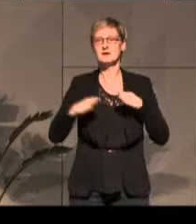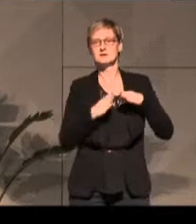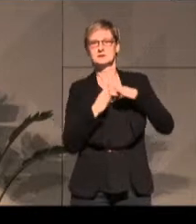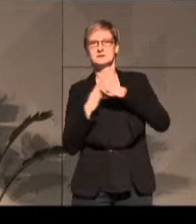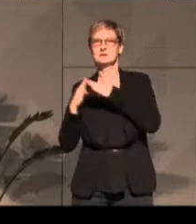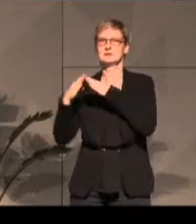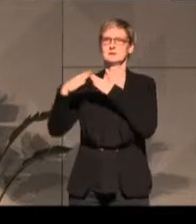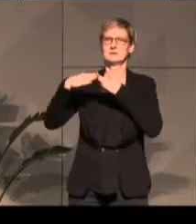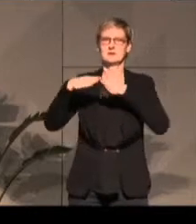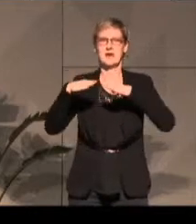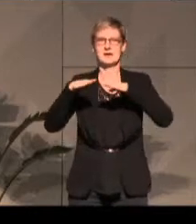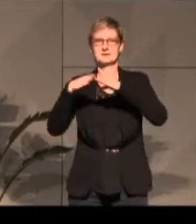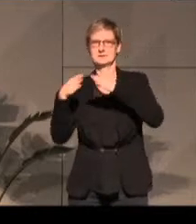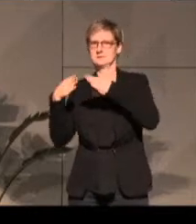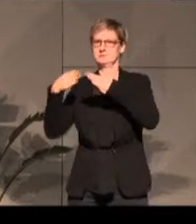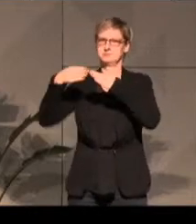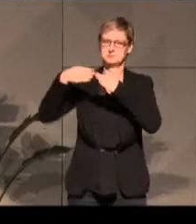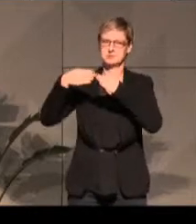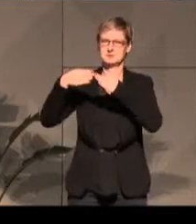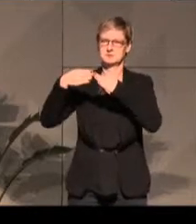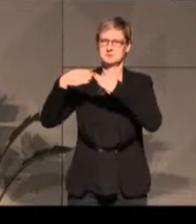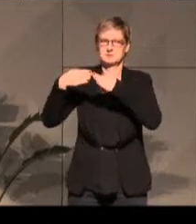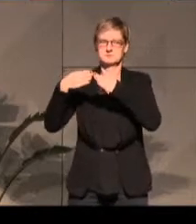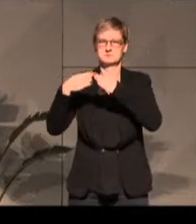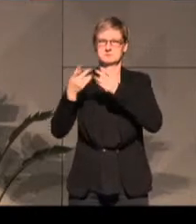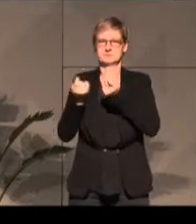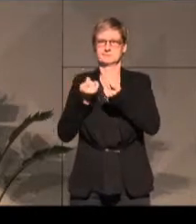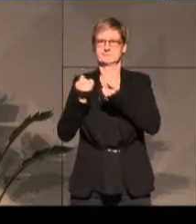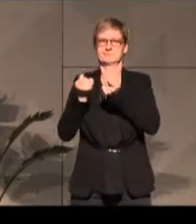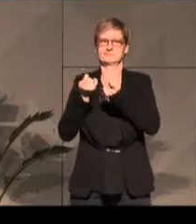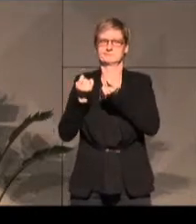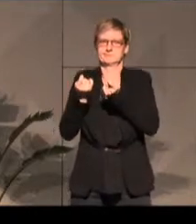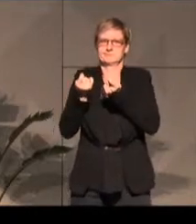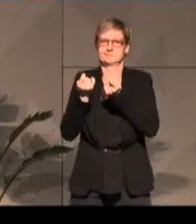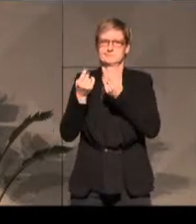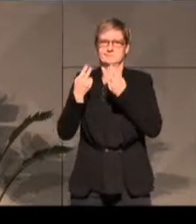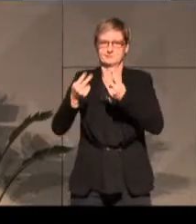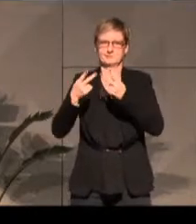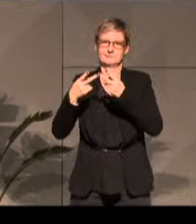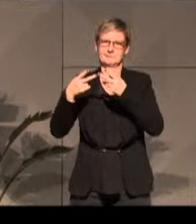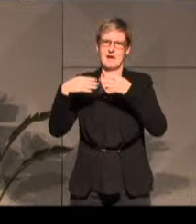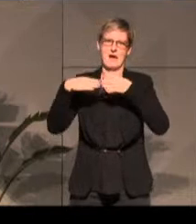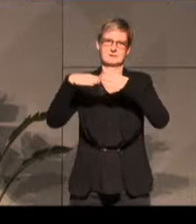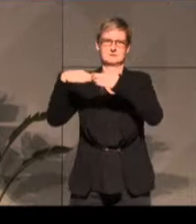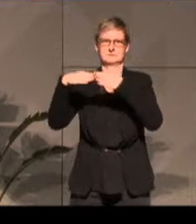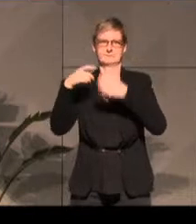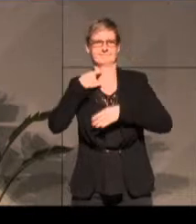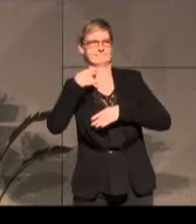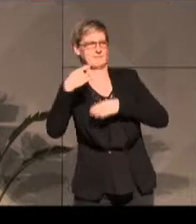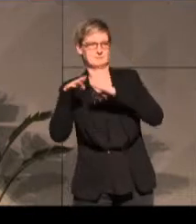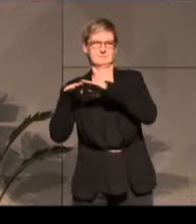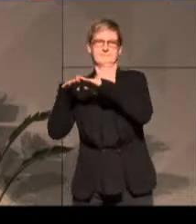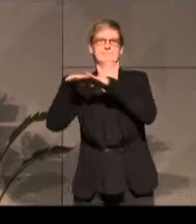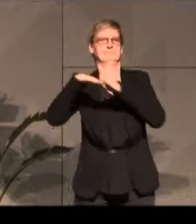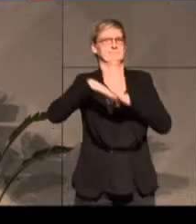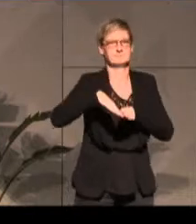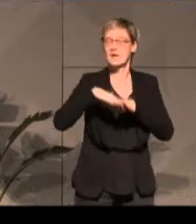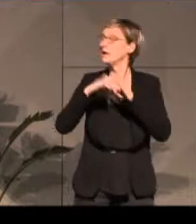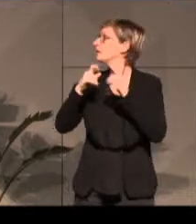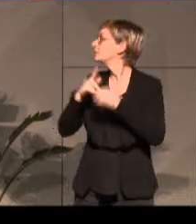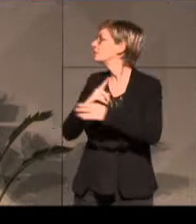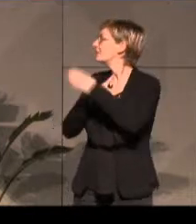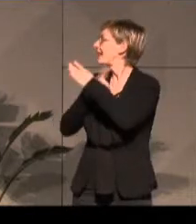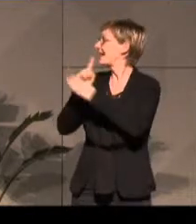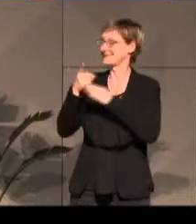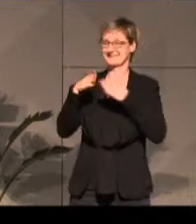course, after we let the ship be encased, we would just drift with the ice and do what the ice would do. So this is what it looked like. On the